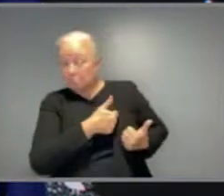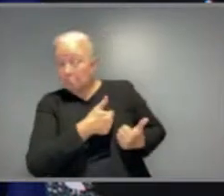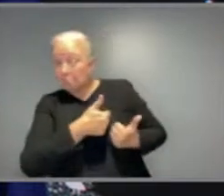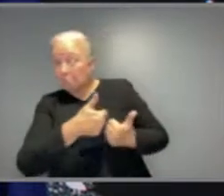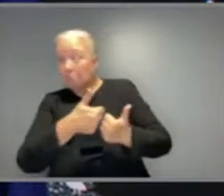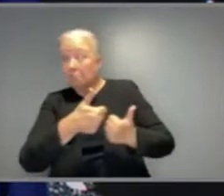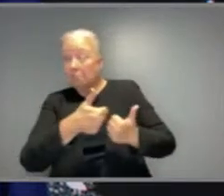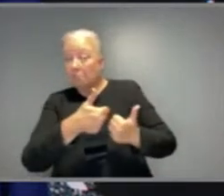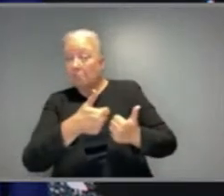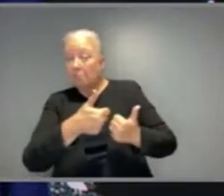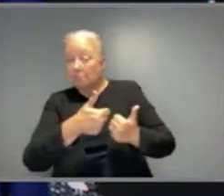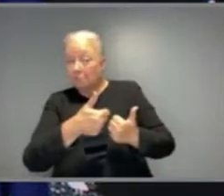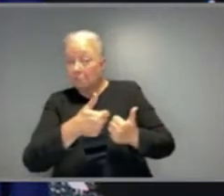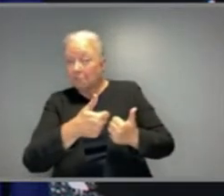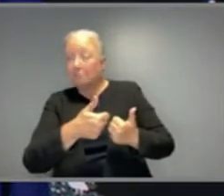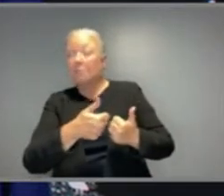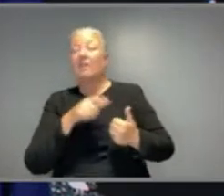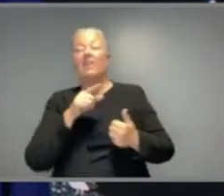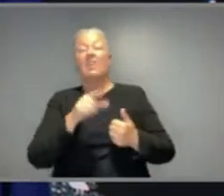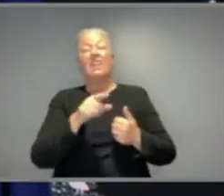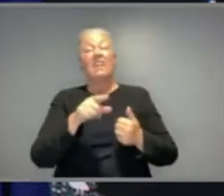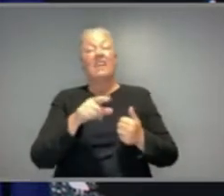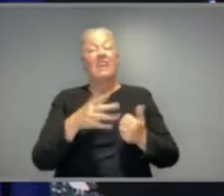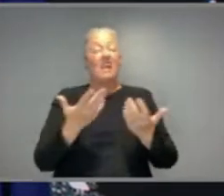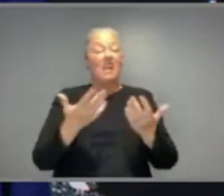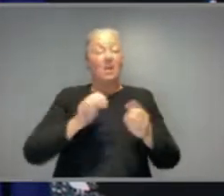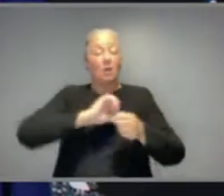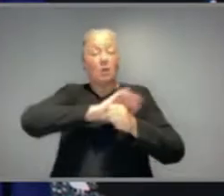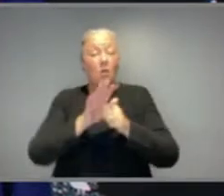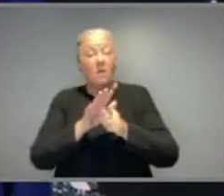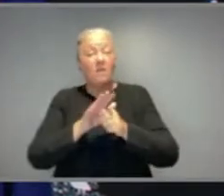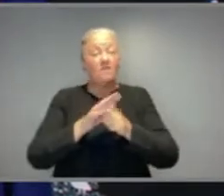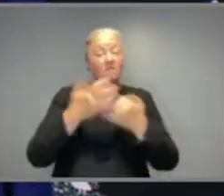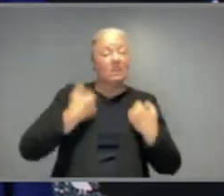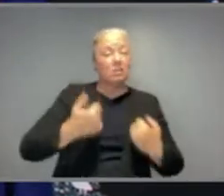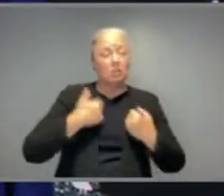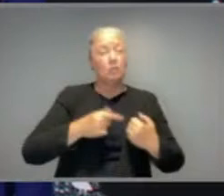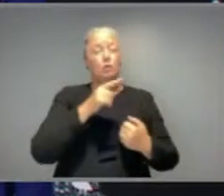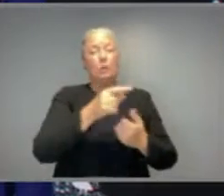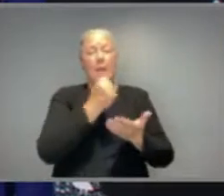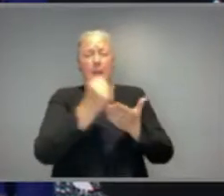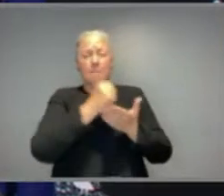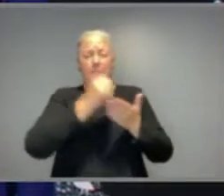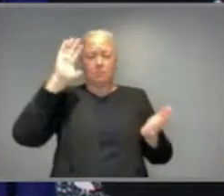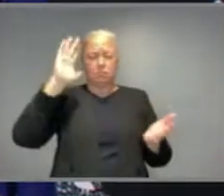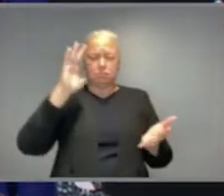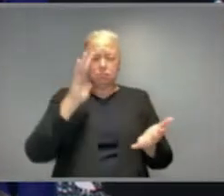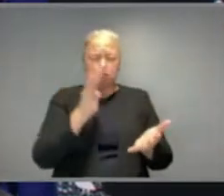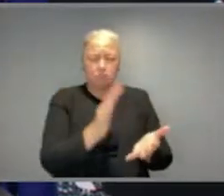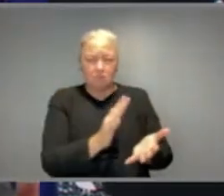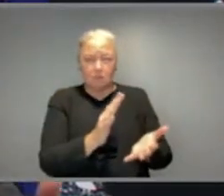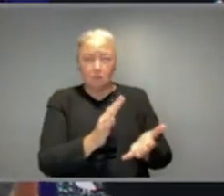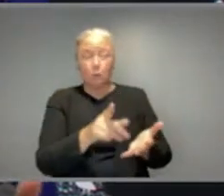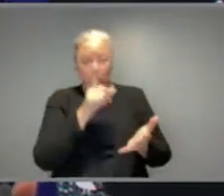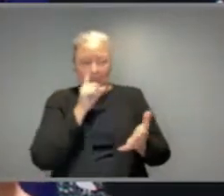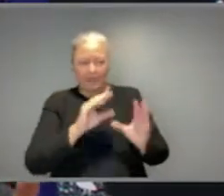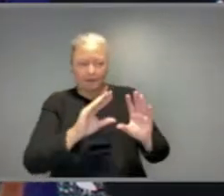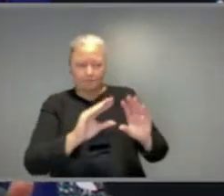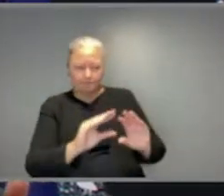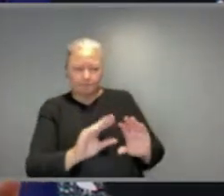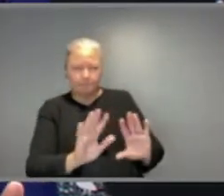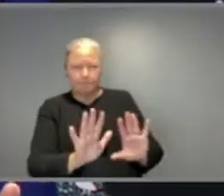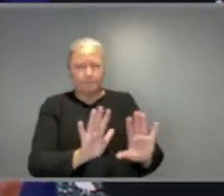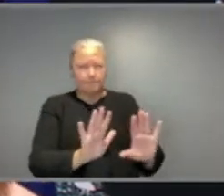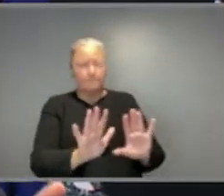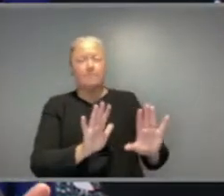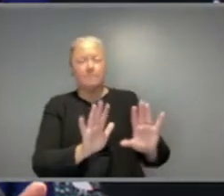of cases infectious in the community down to a level where they can be suppressed and contained. That is the goal the New South